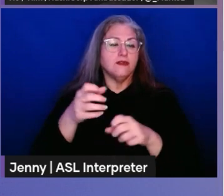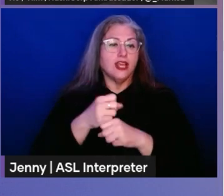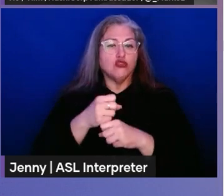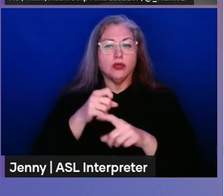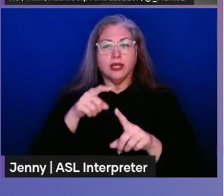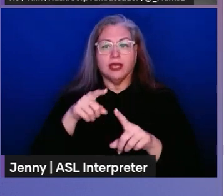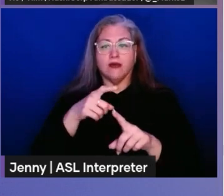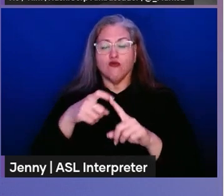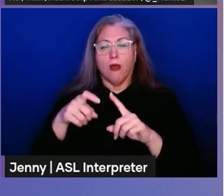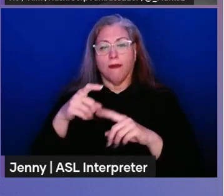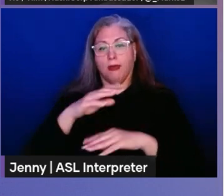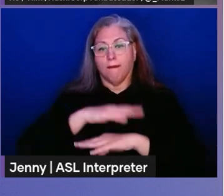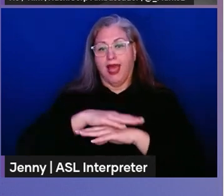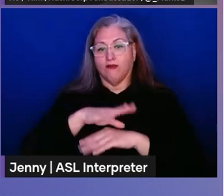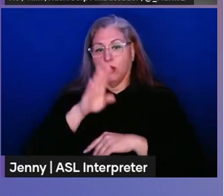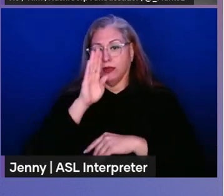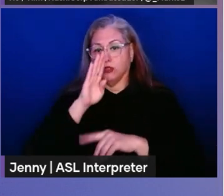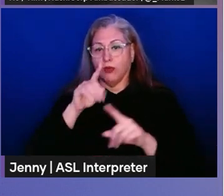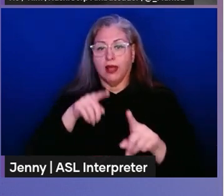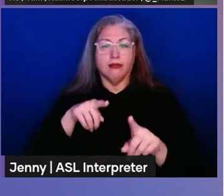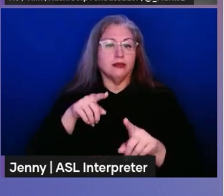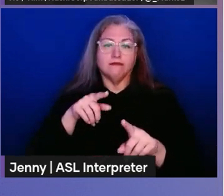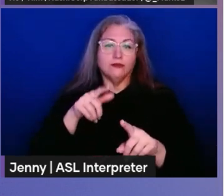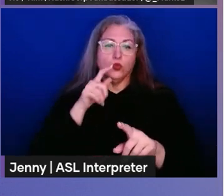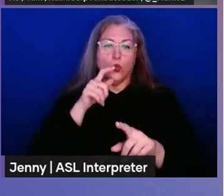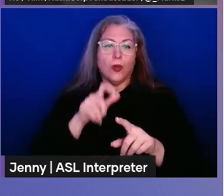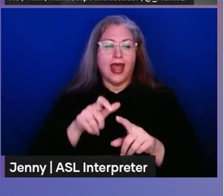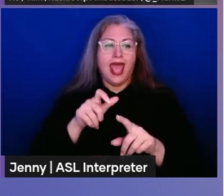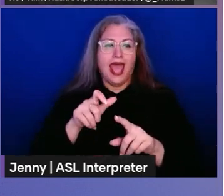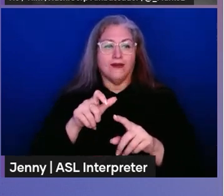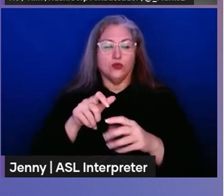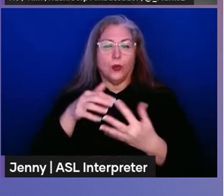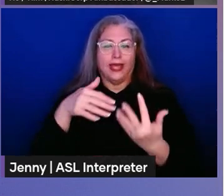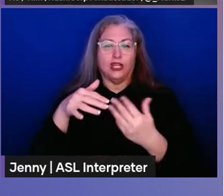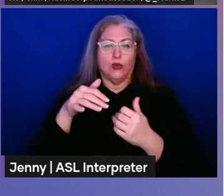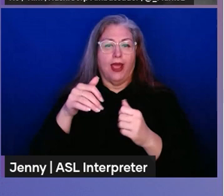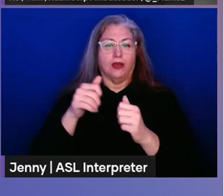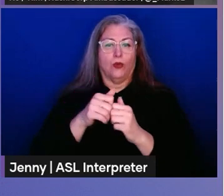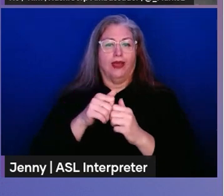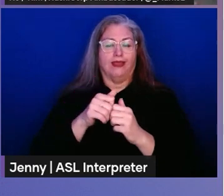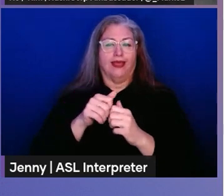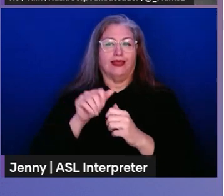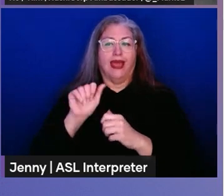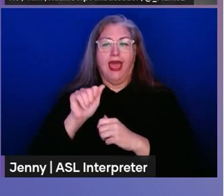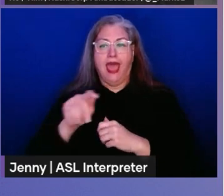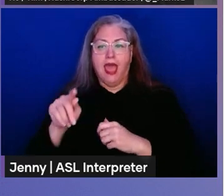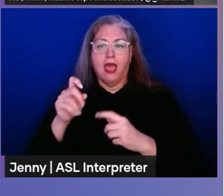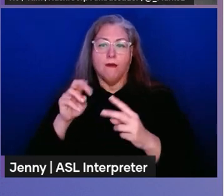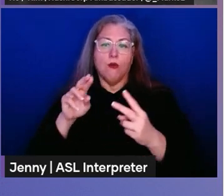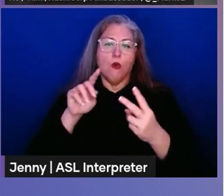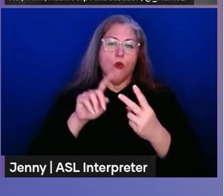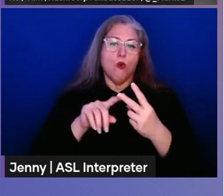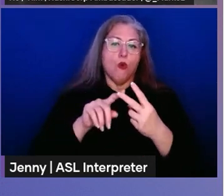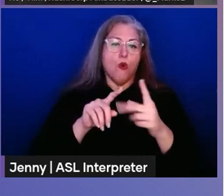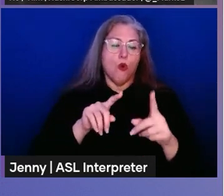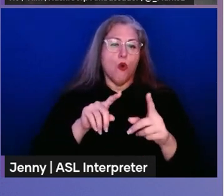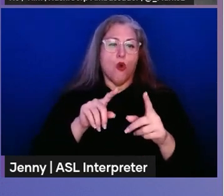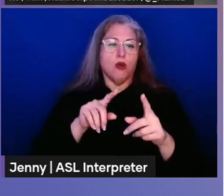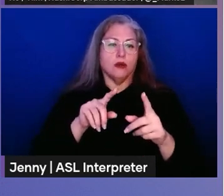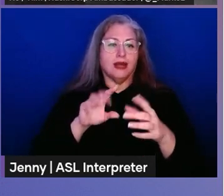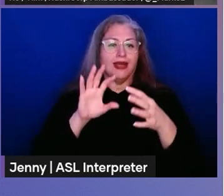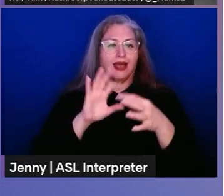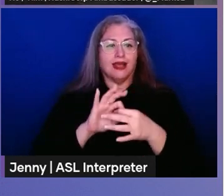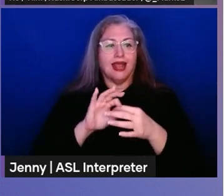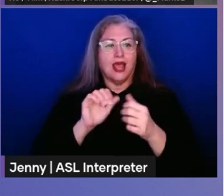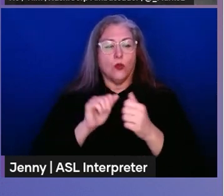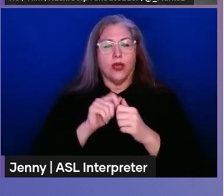platform directly without needing to kind of interact with your application or kind of connecting to your, for example,